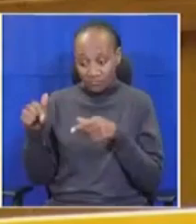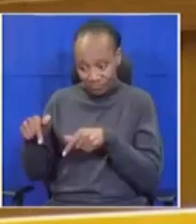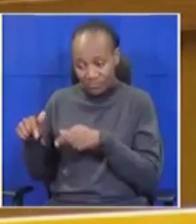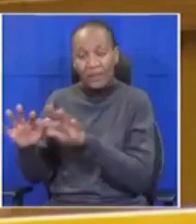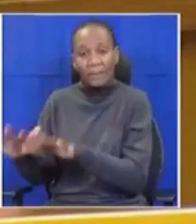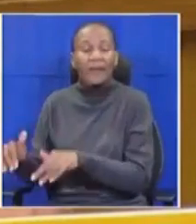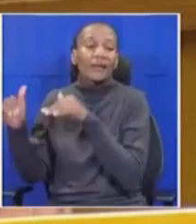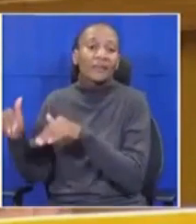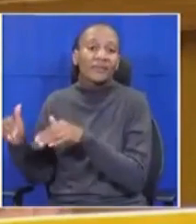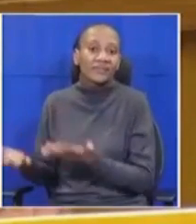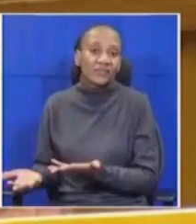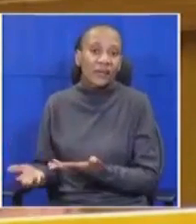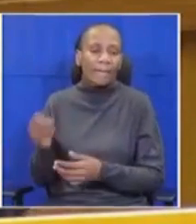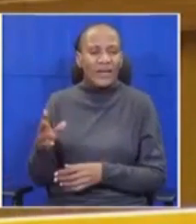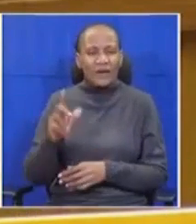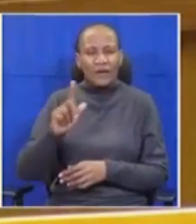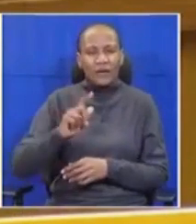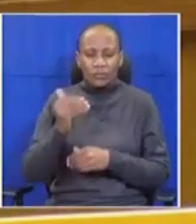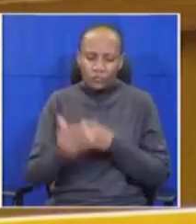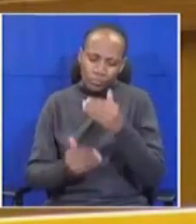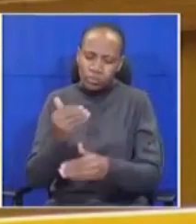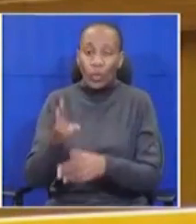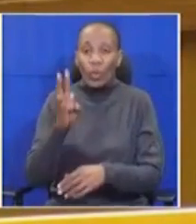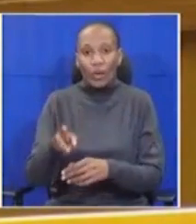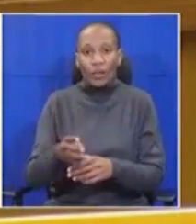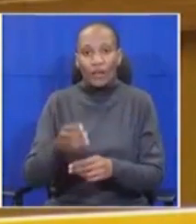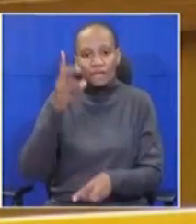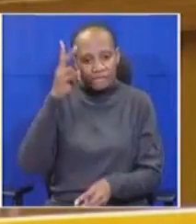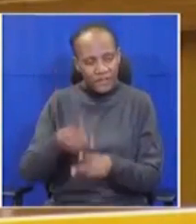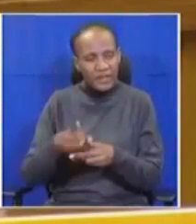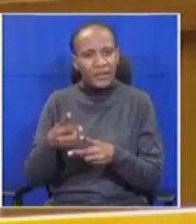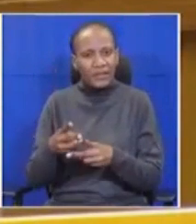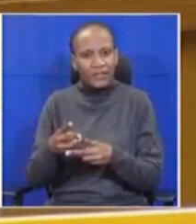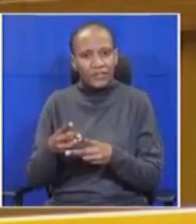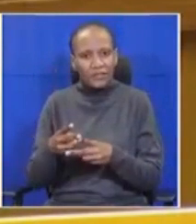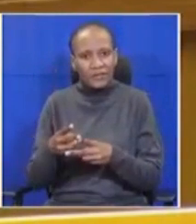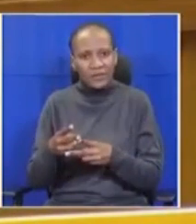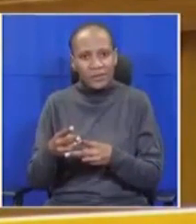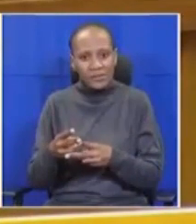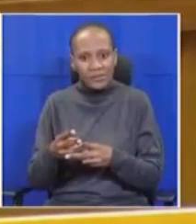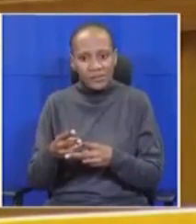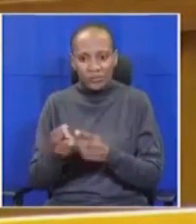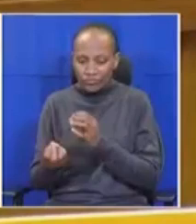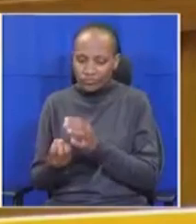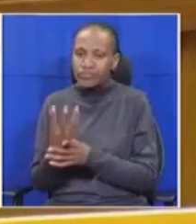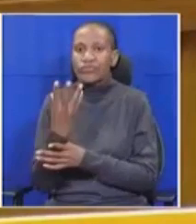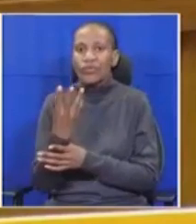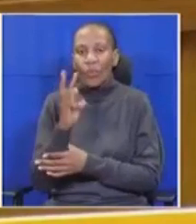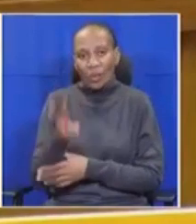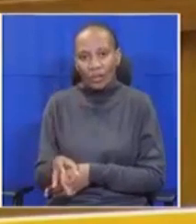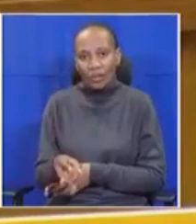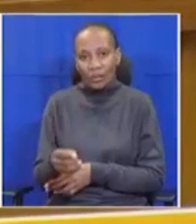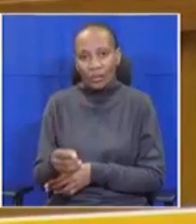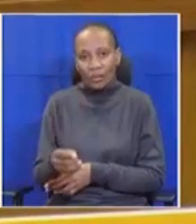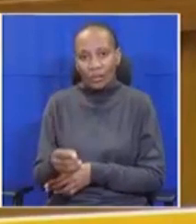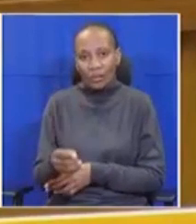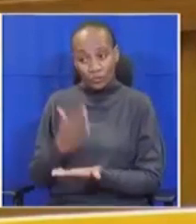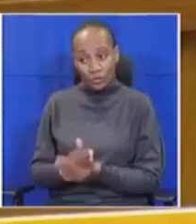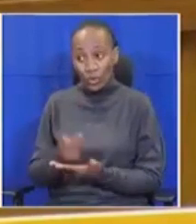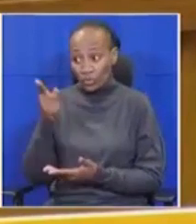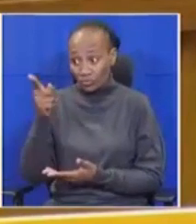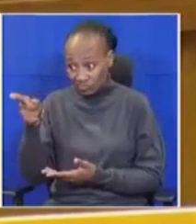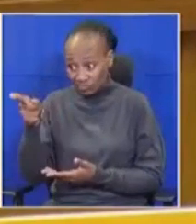lead to an outcome. An outcome, Mr. Maimane, which I am sure you are going to be part of, as you are part